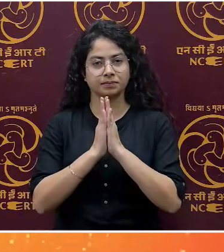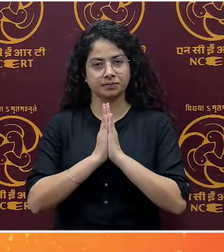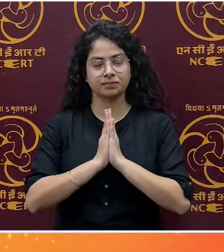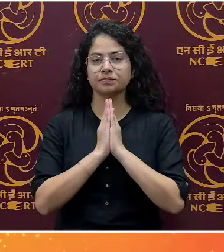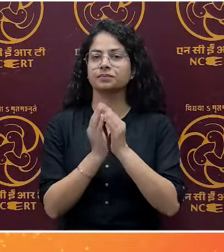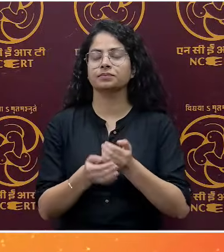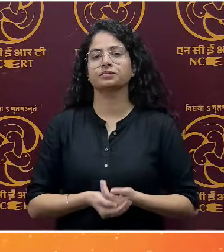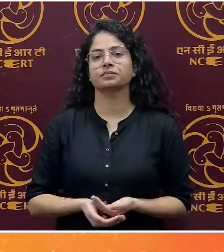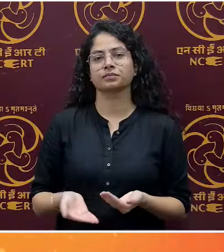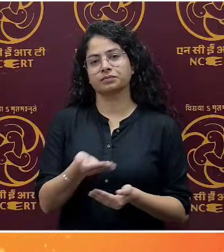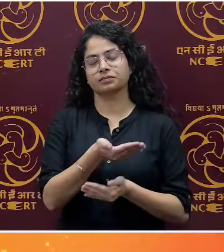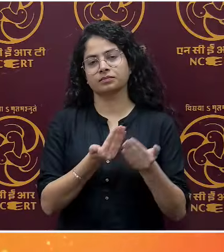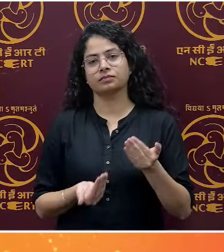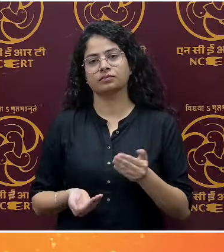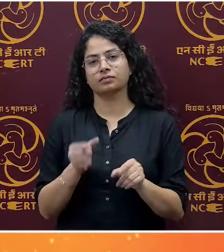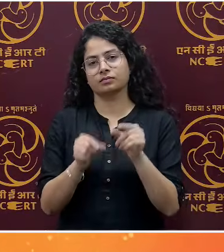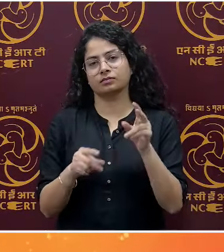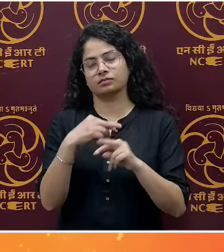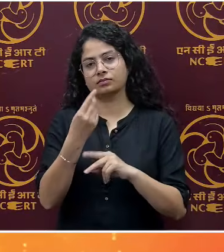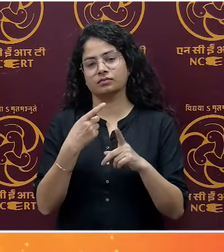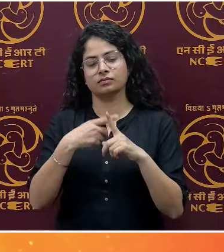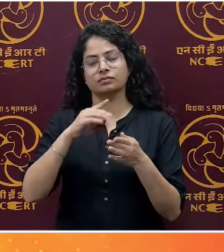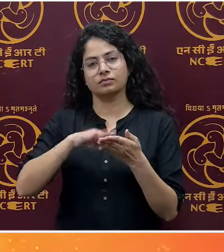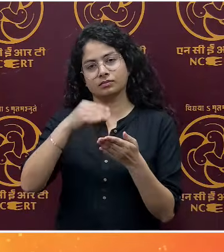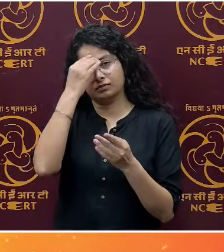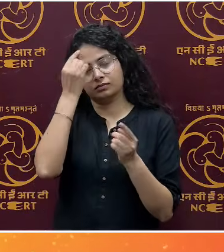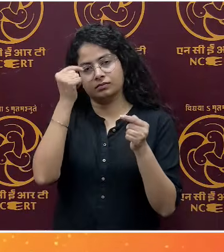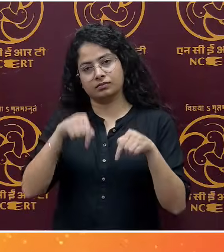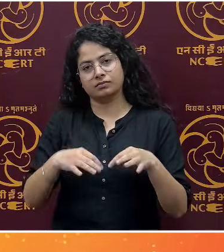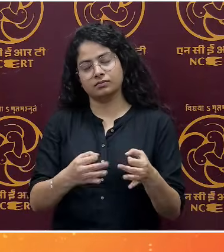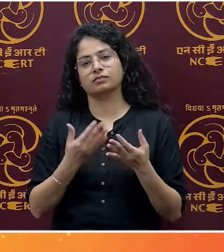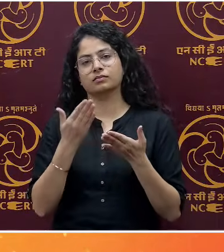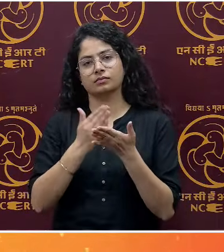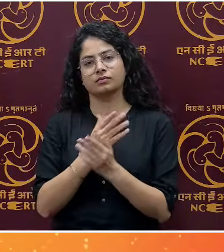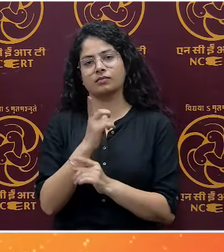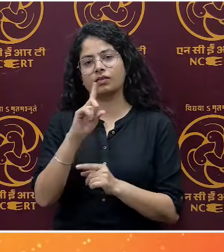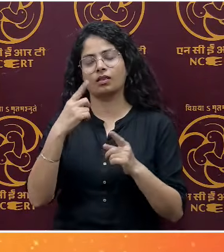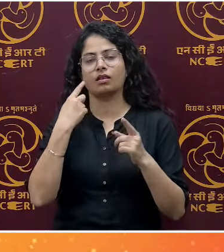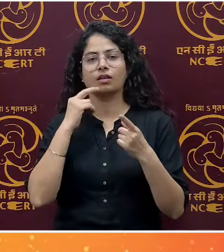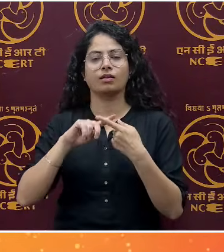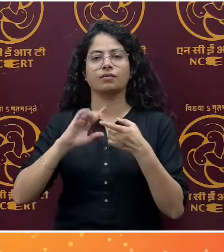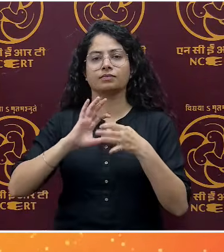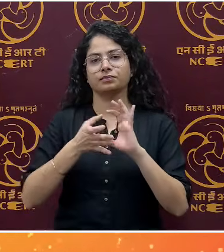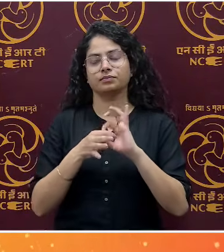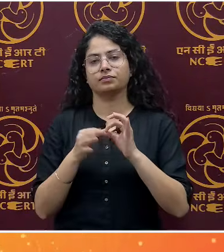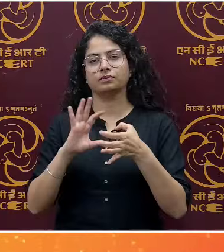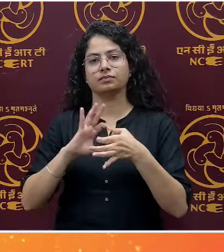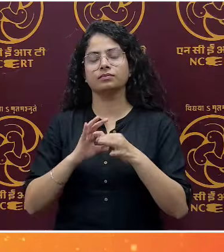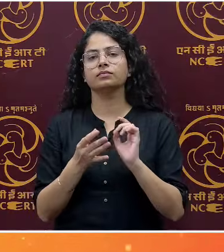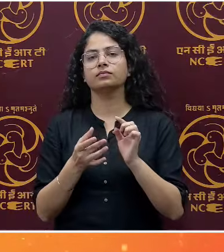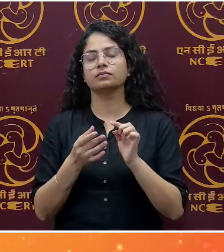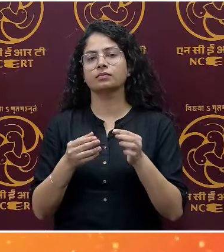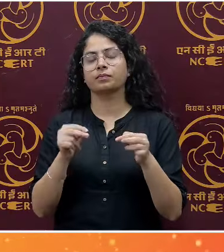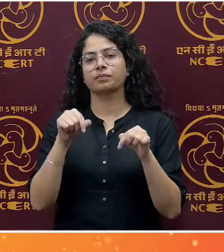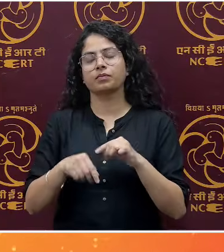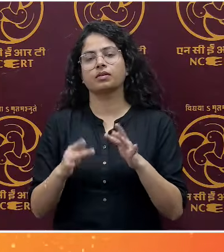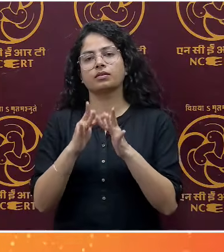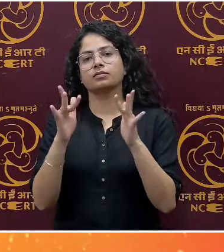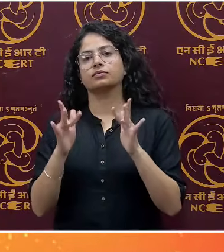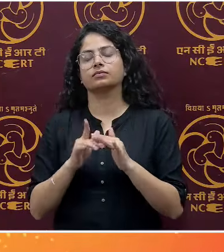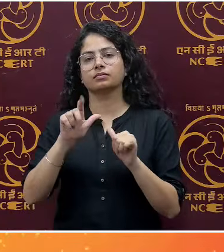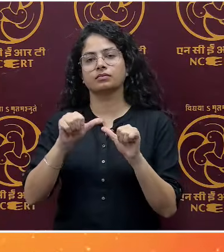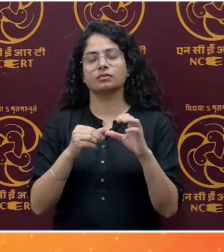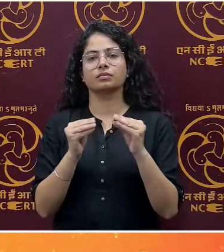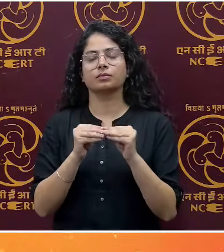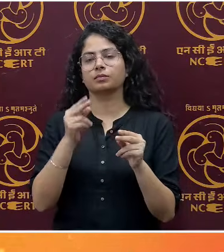Namaskar. Very warm welcome to all the viewers and learners in this very special live interaction of CIET and NCERT based on virtual labs. I am